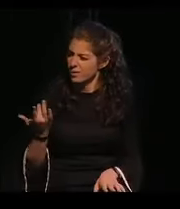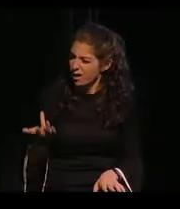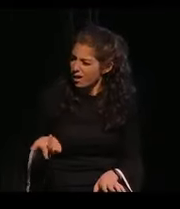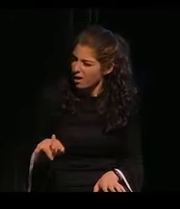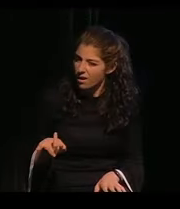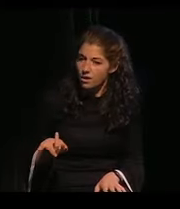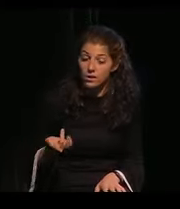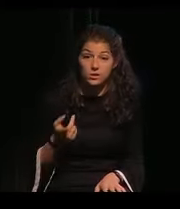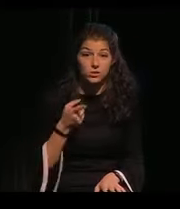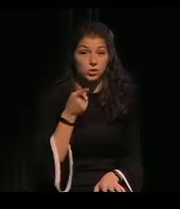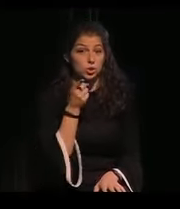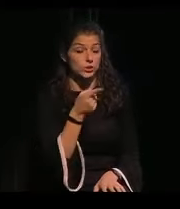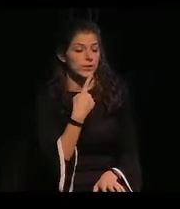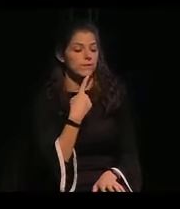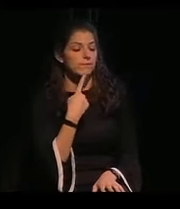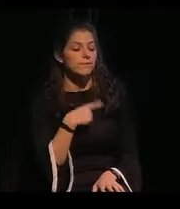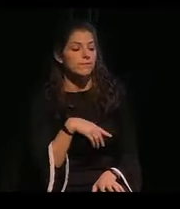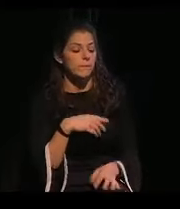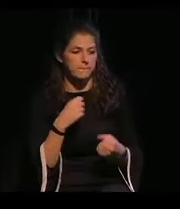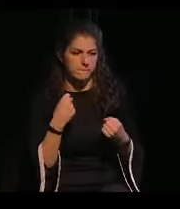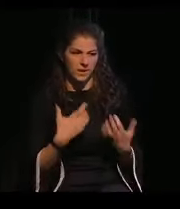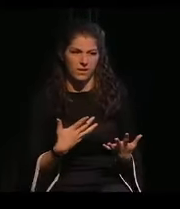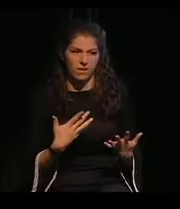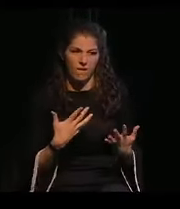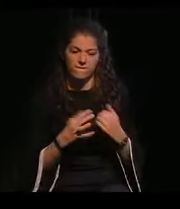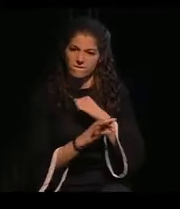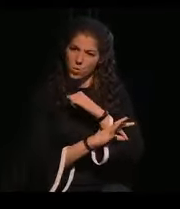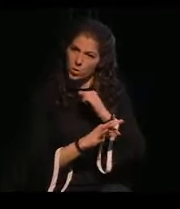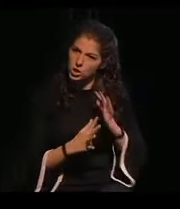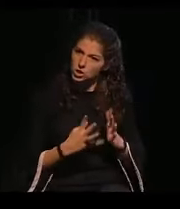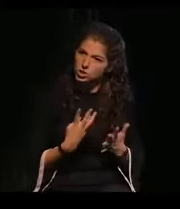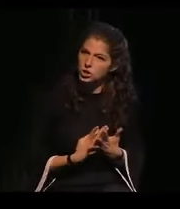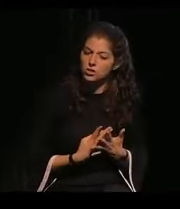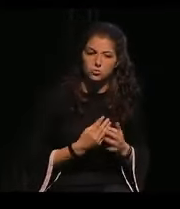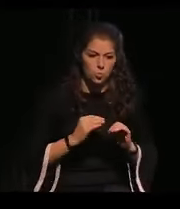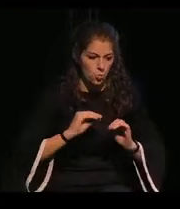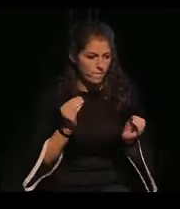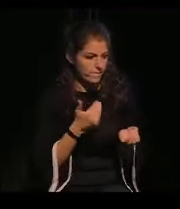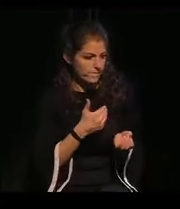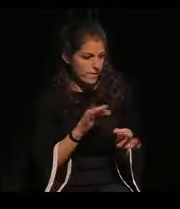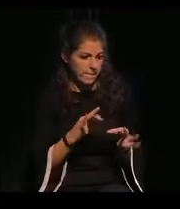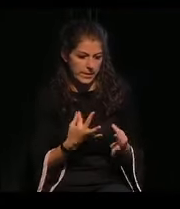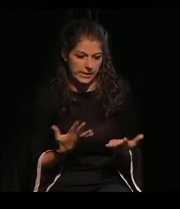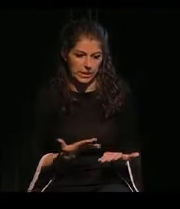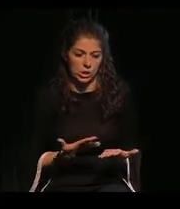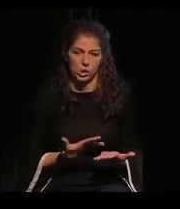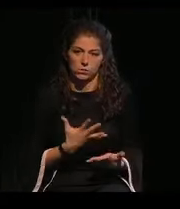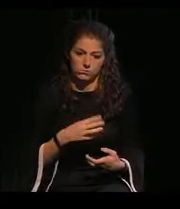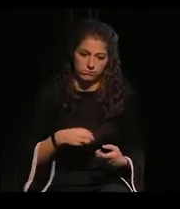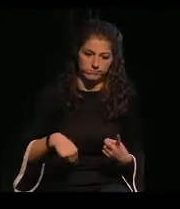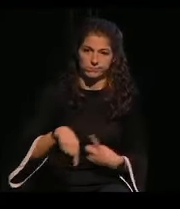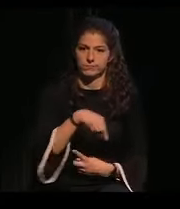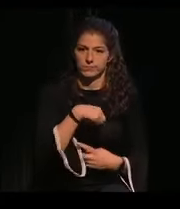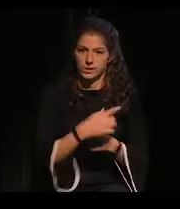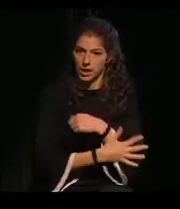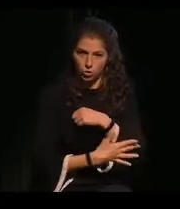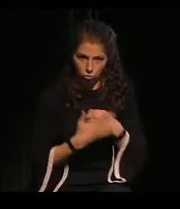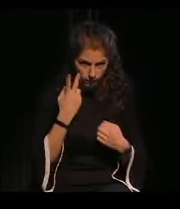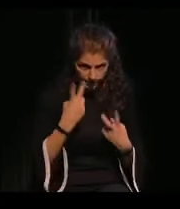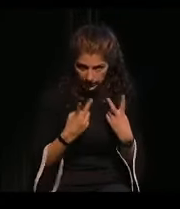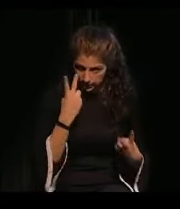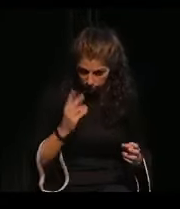why? And she said, many of them are foreigners in jail, so they have no members of family within here, this country, to visit